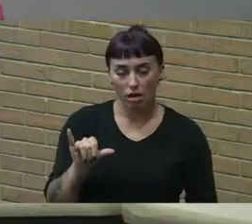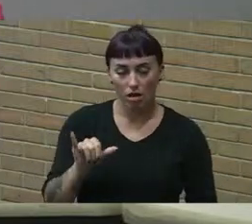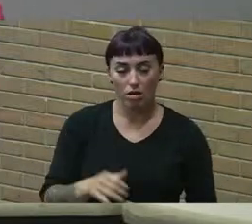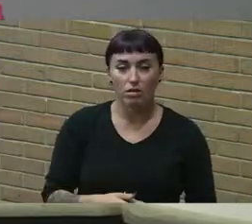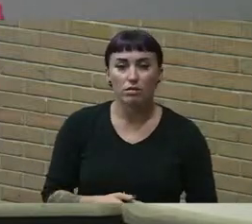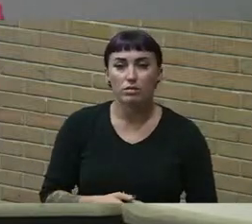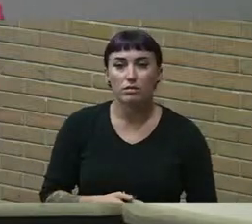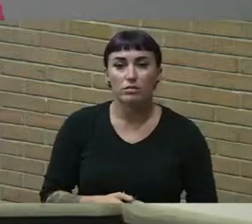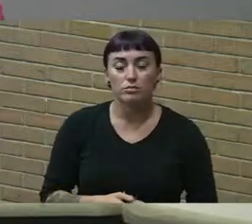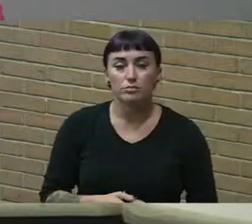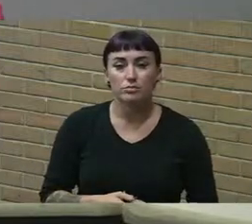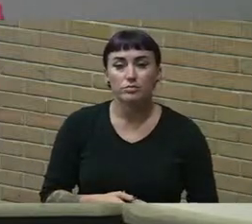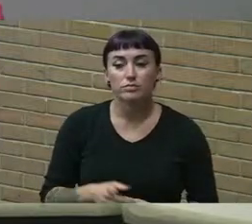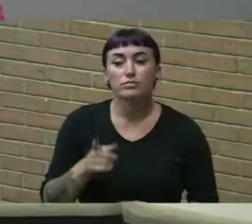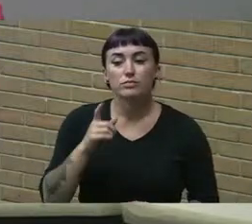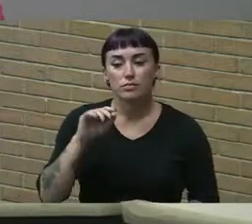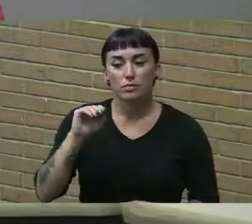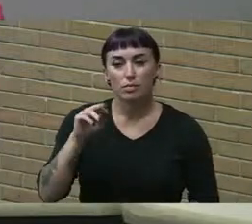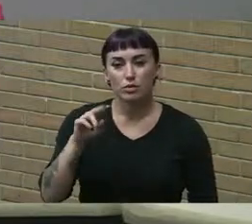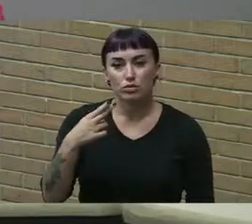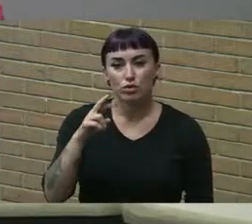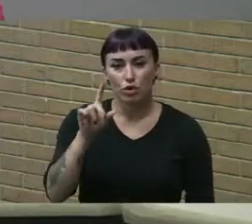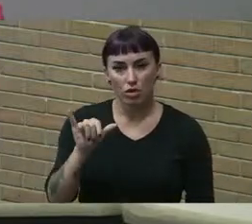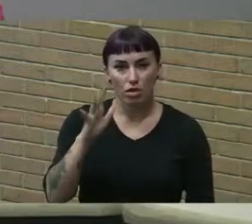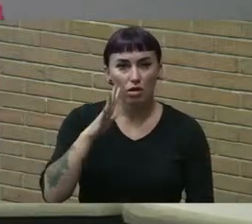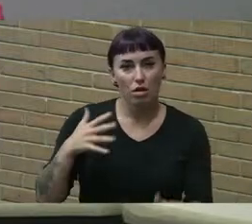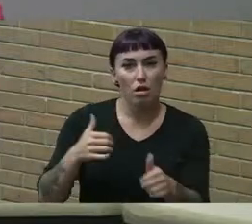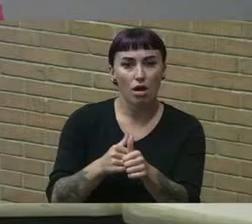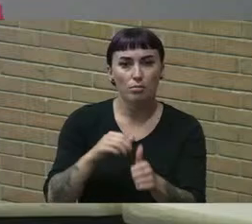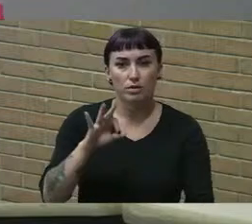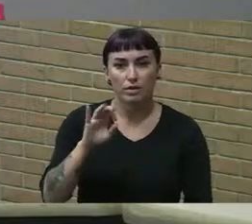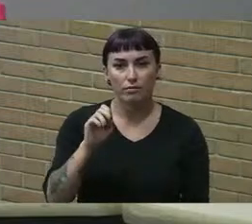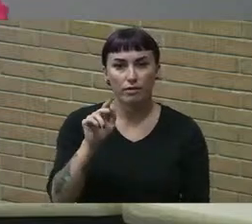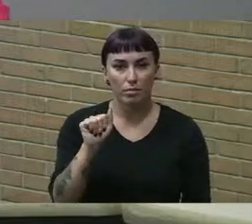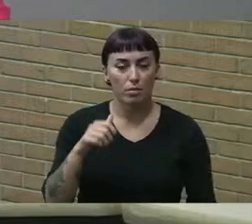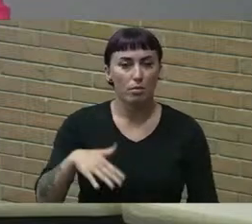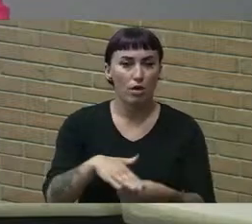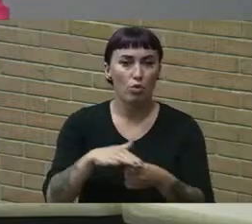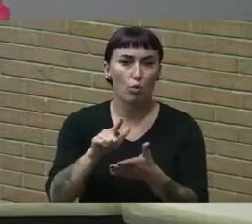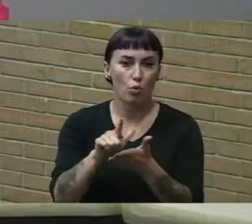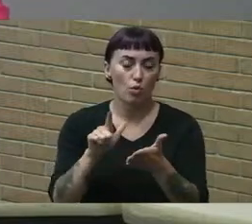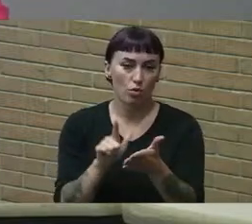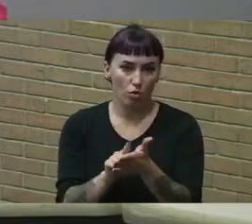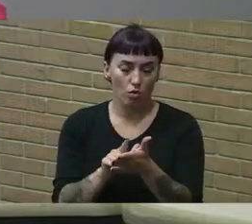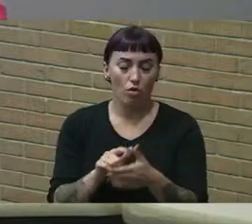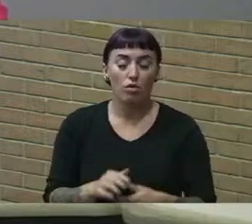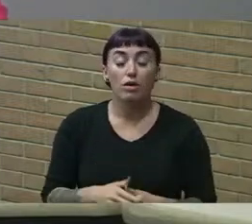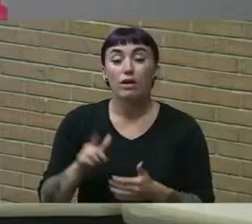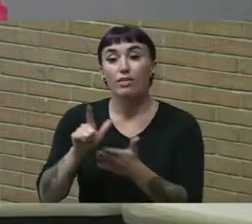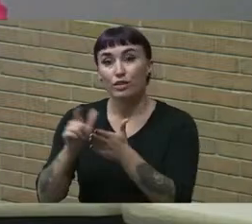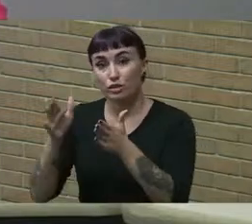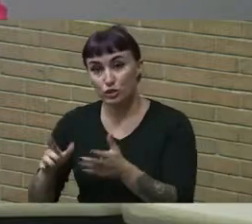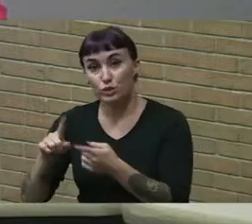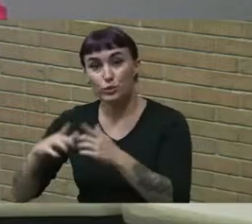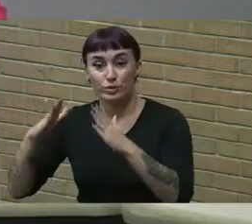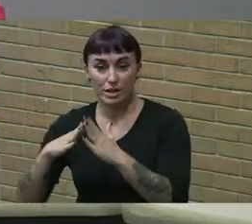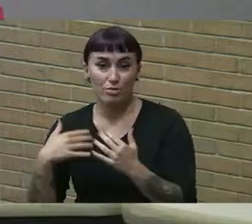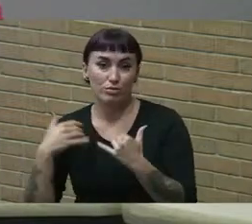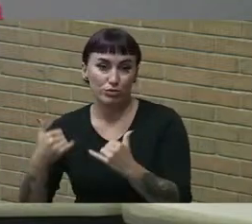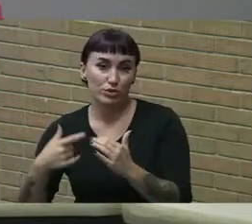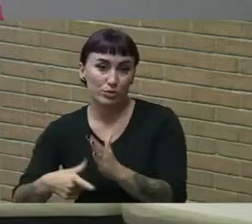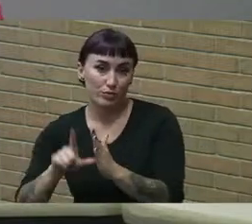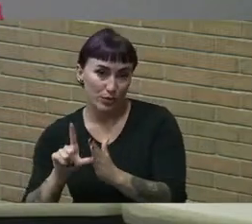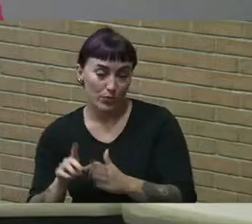And Mr. Hurley is updating the FEMA provided local law template, and the attorney to the town is currently reviewing